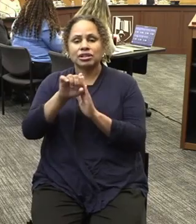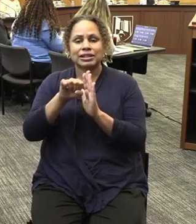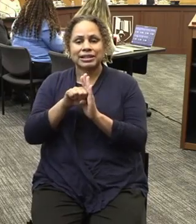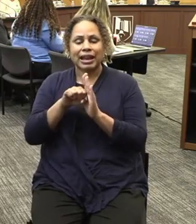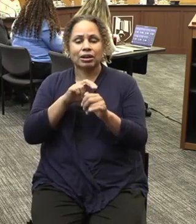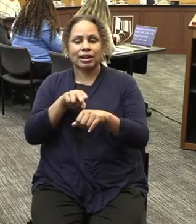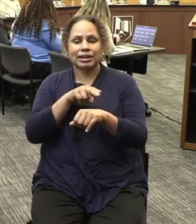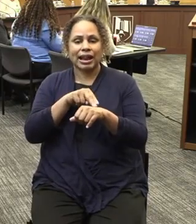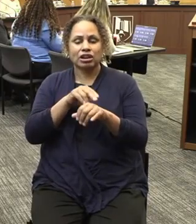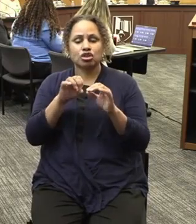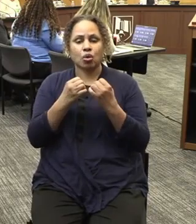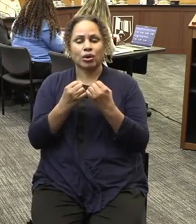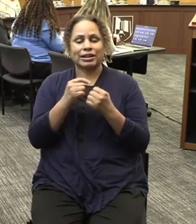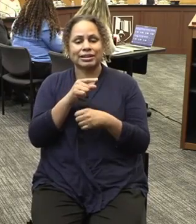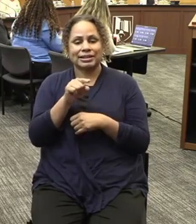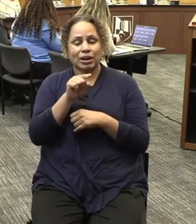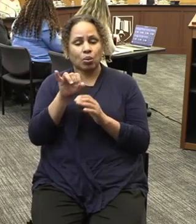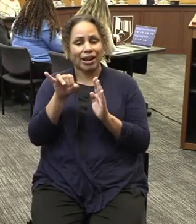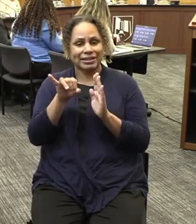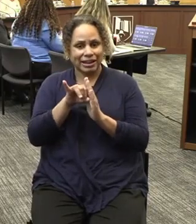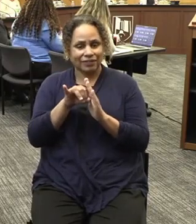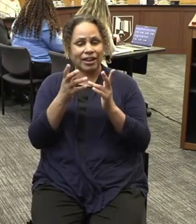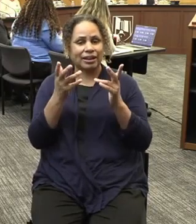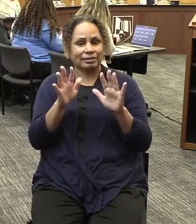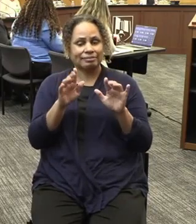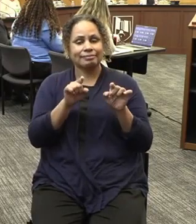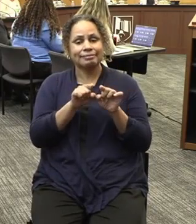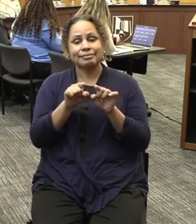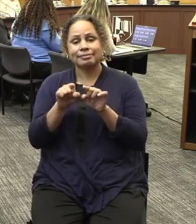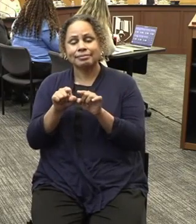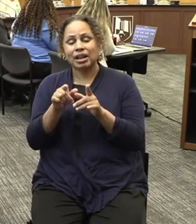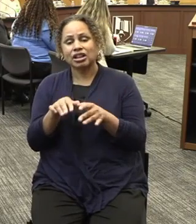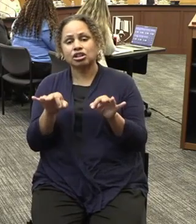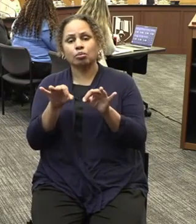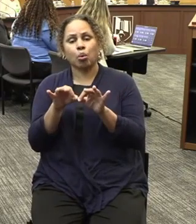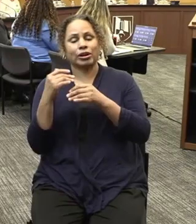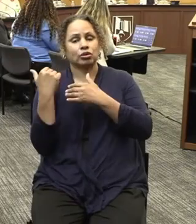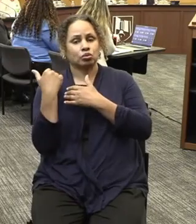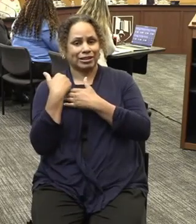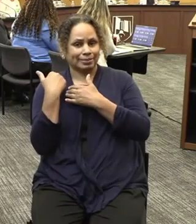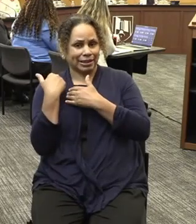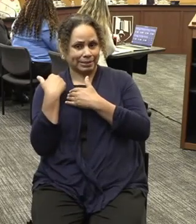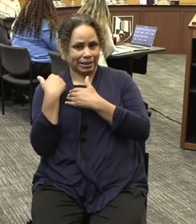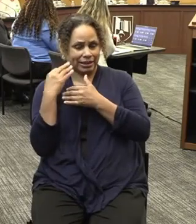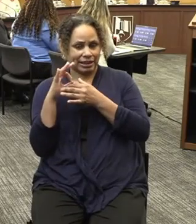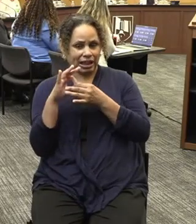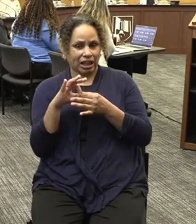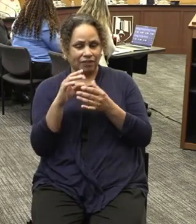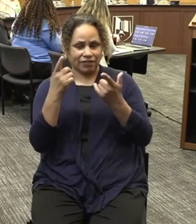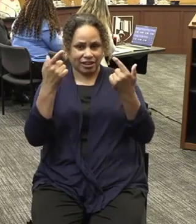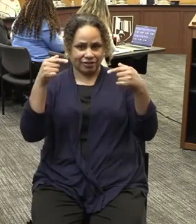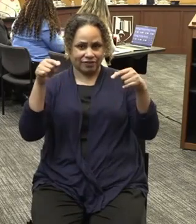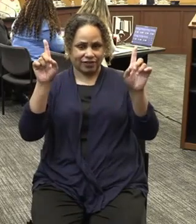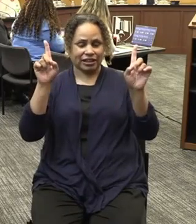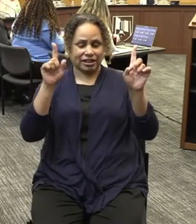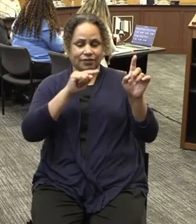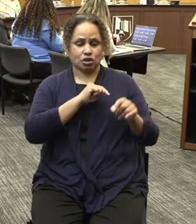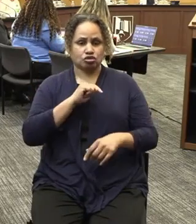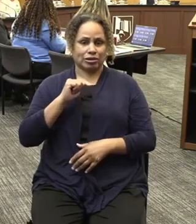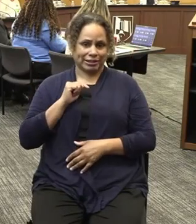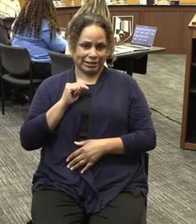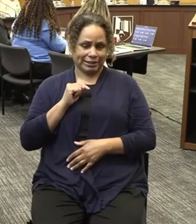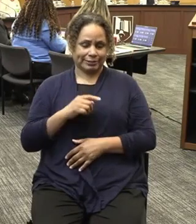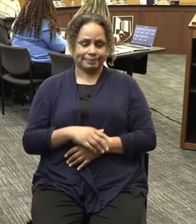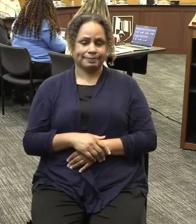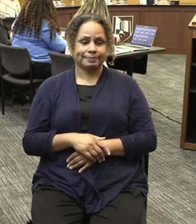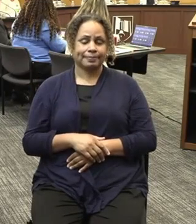organizations were identified as important responsibilities of effective trustees.